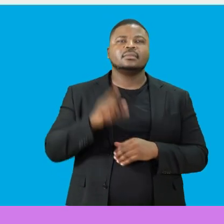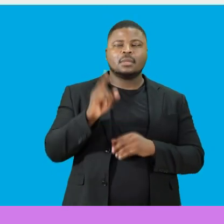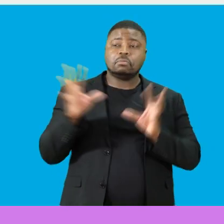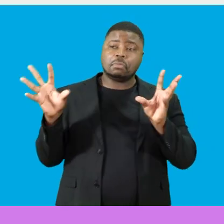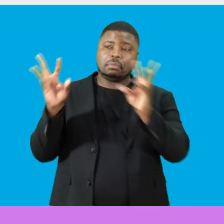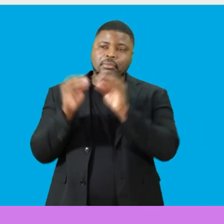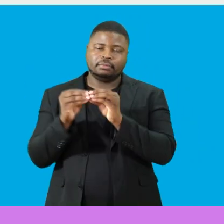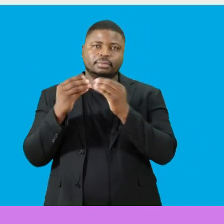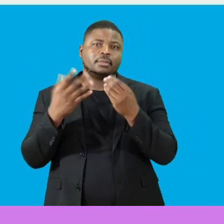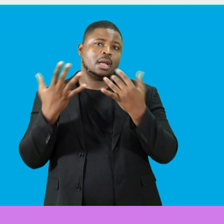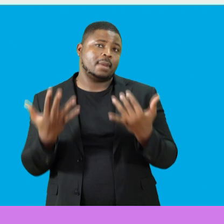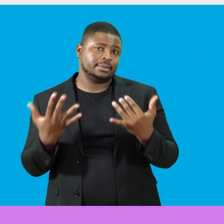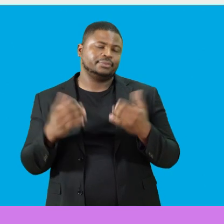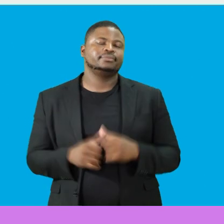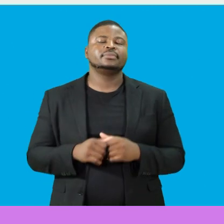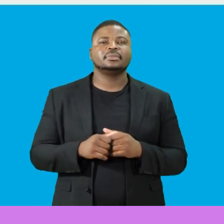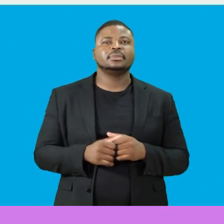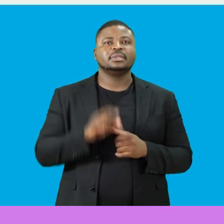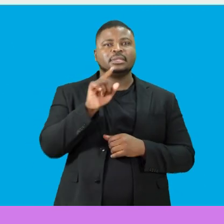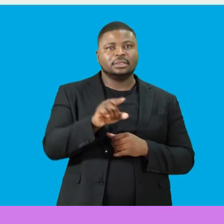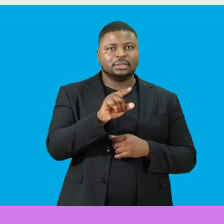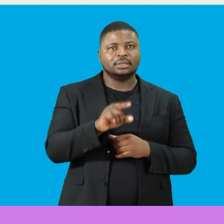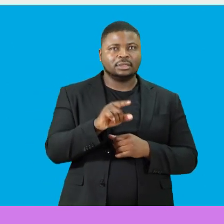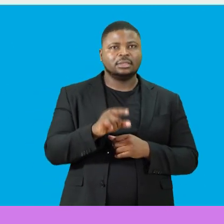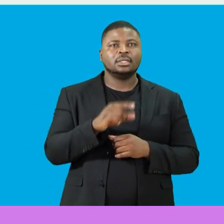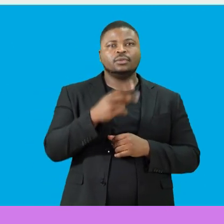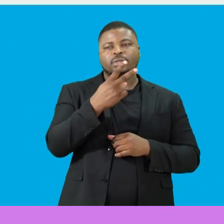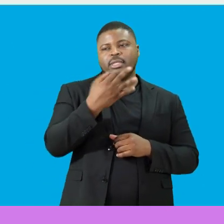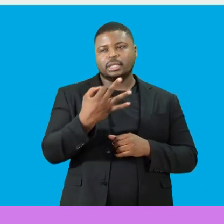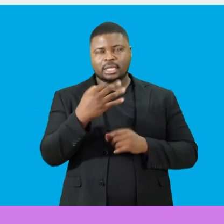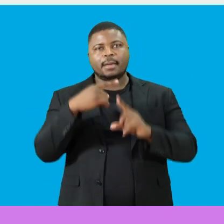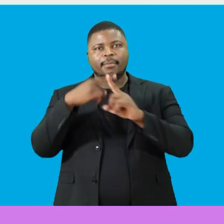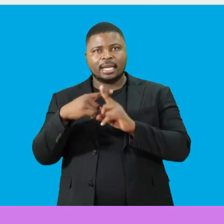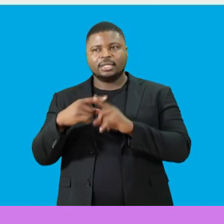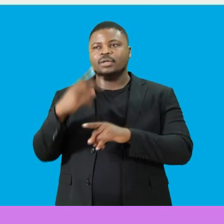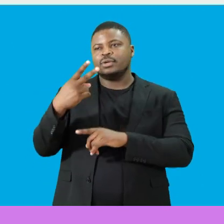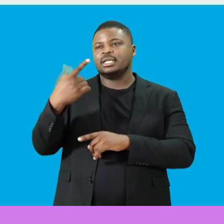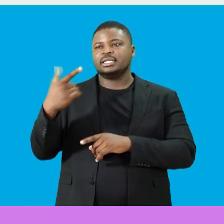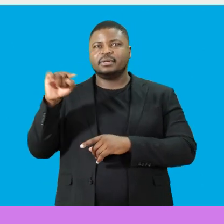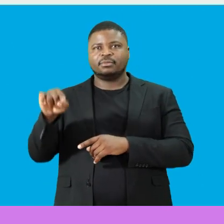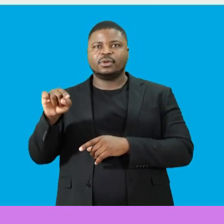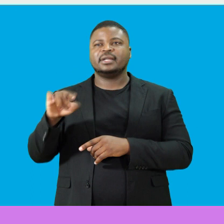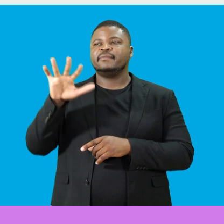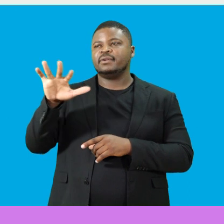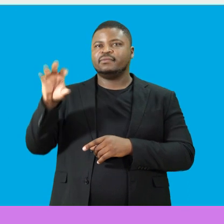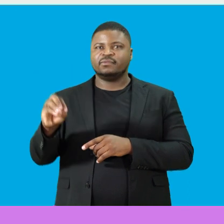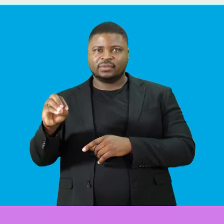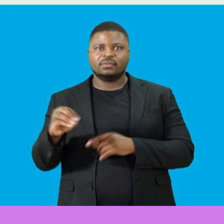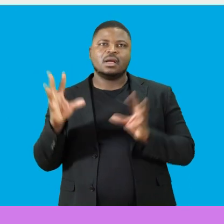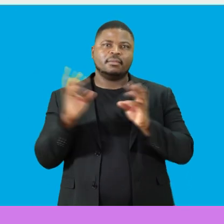Then you add it to the 27 Rand 50 plus 23 Rand. Then the charge will